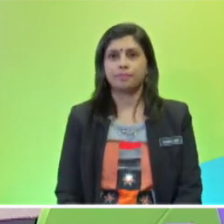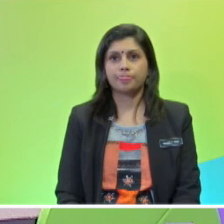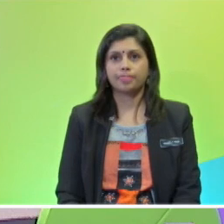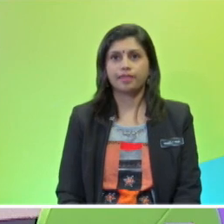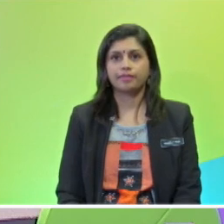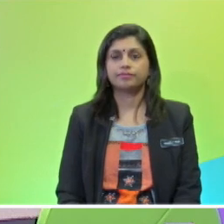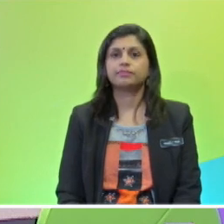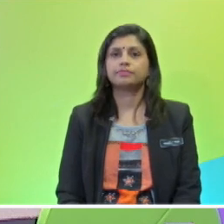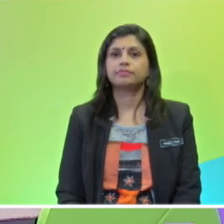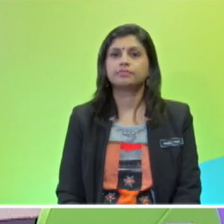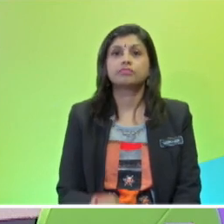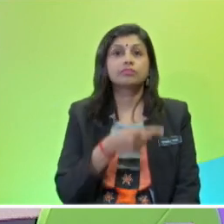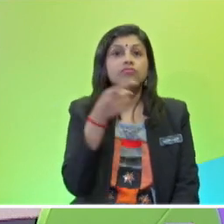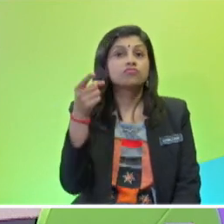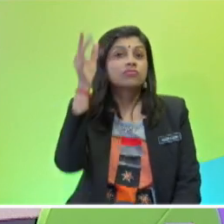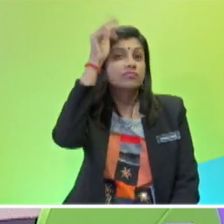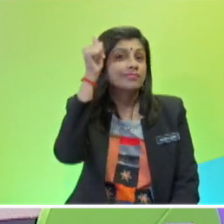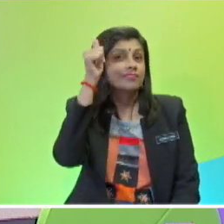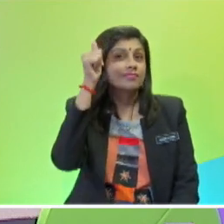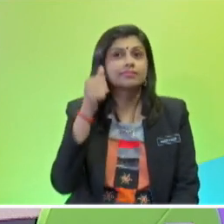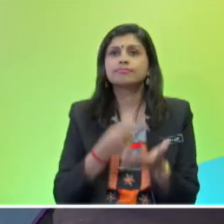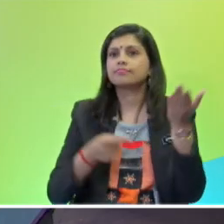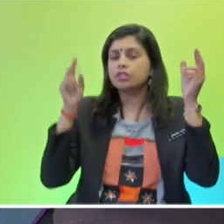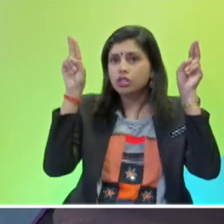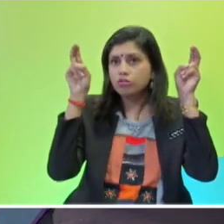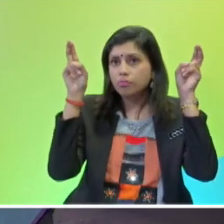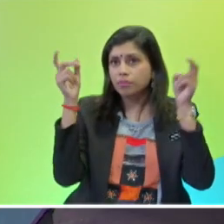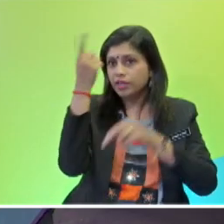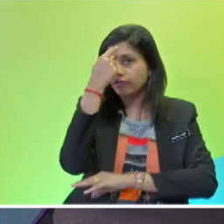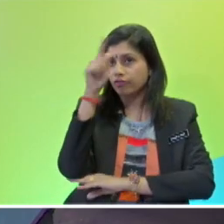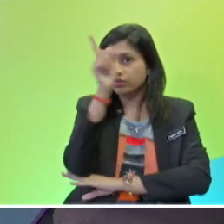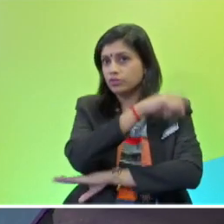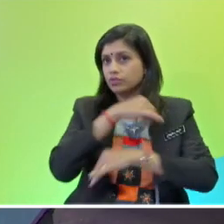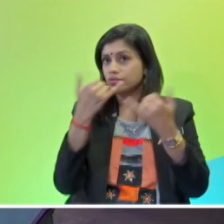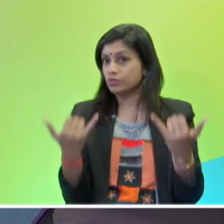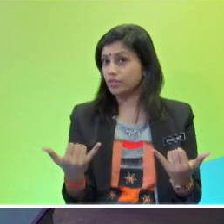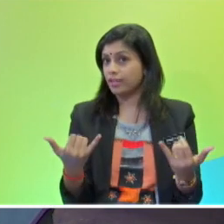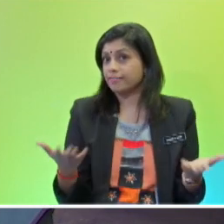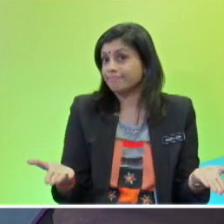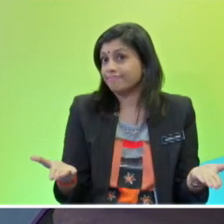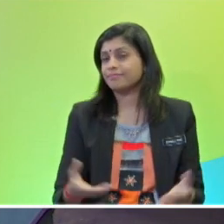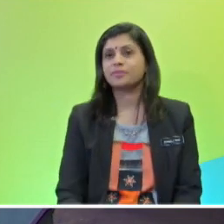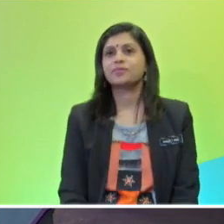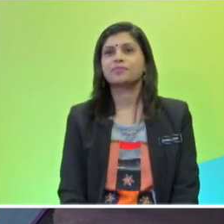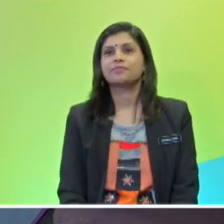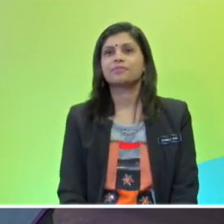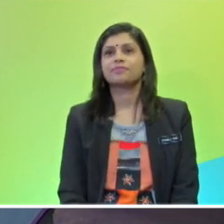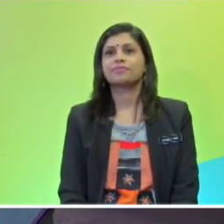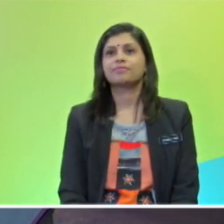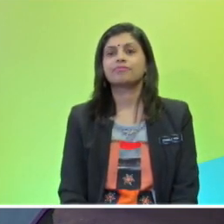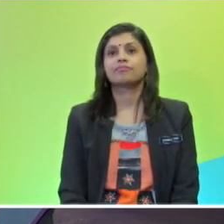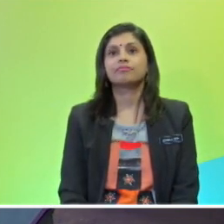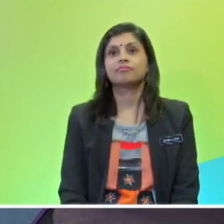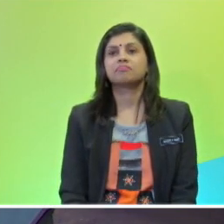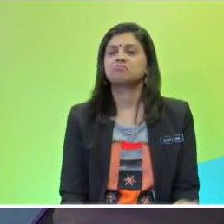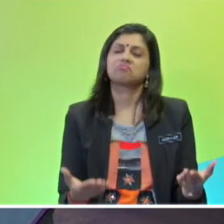any guessing today's topic since we had pizza just now? Maybe it's about... I only could think of pizza at the